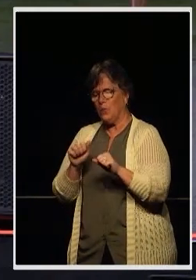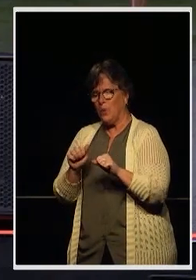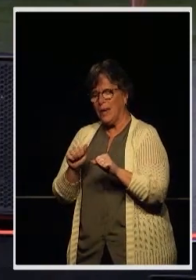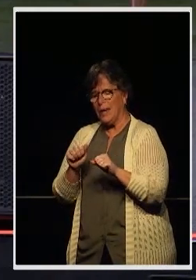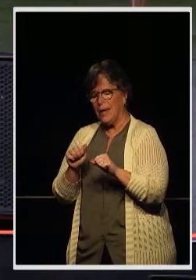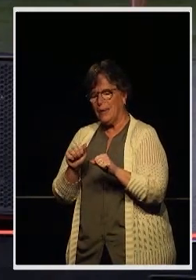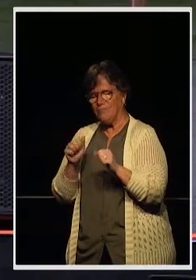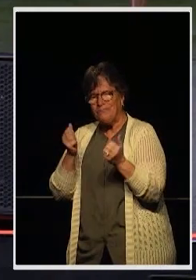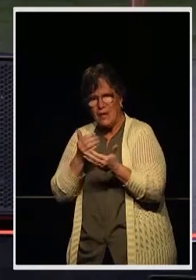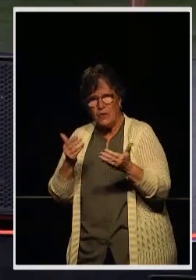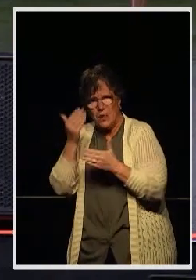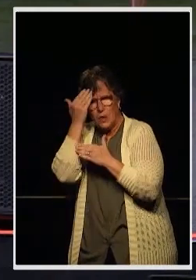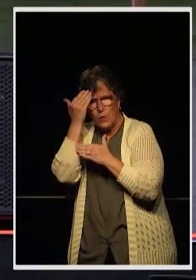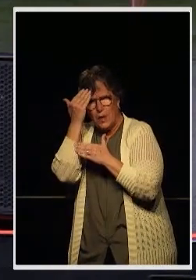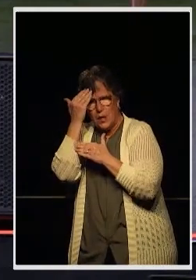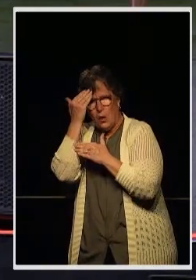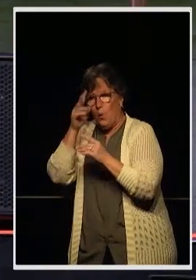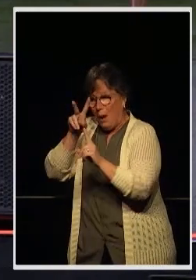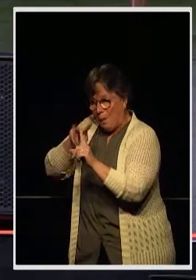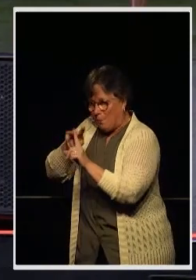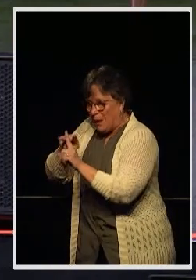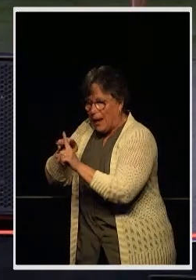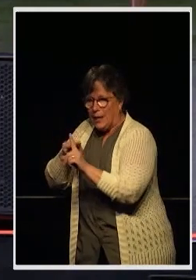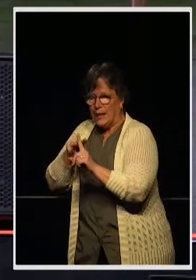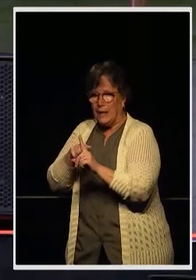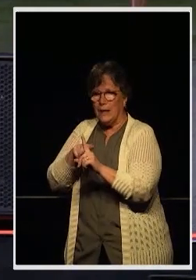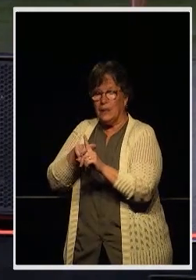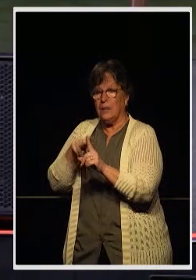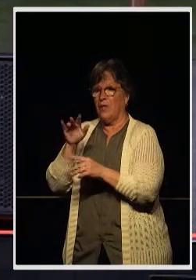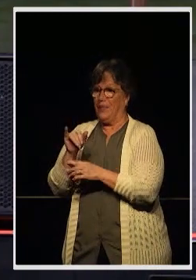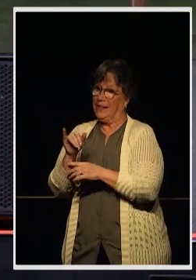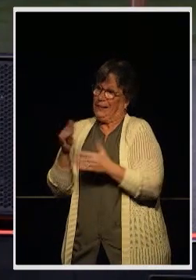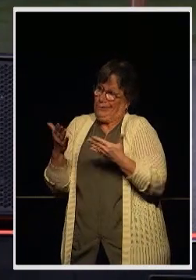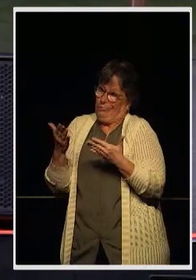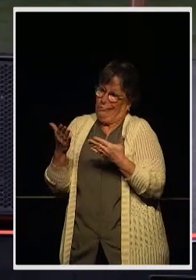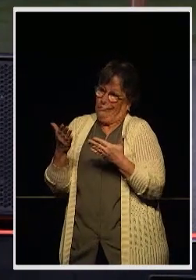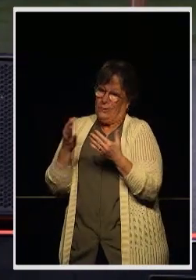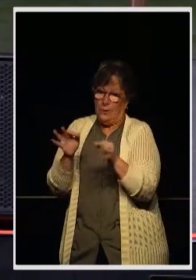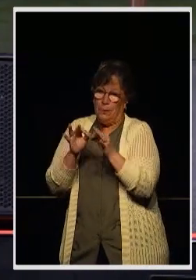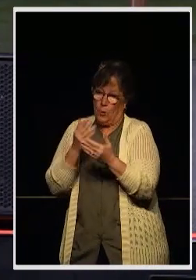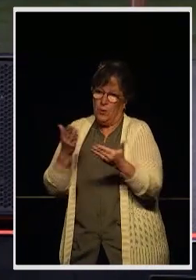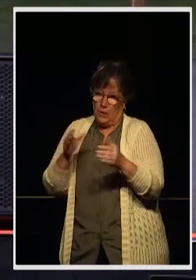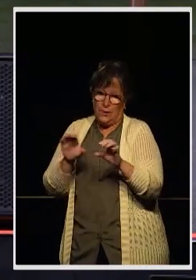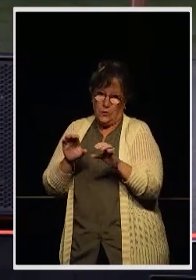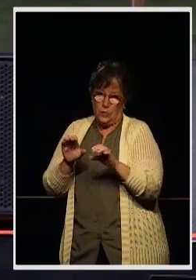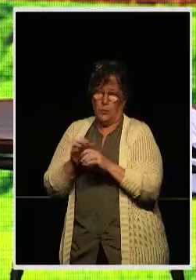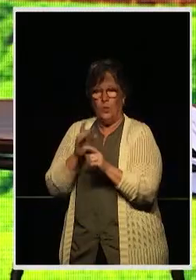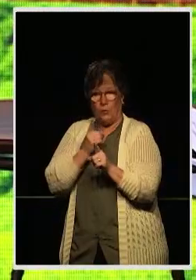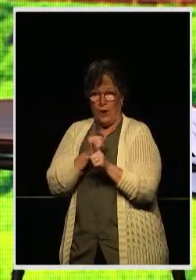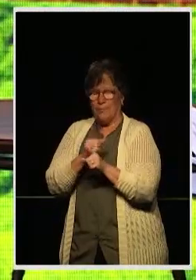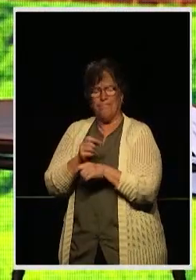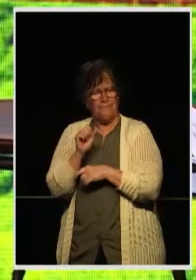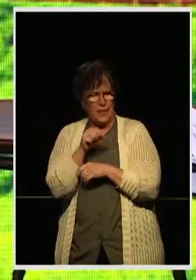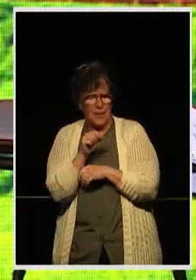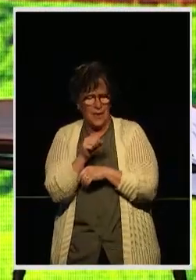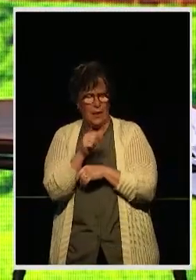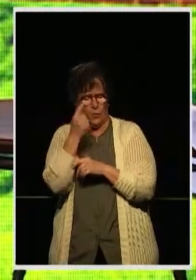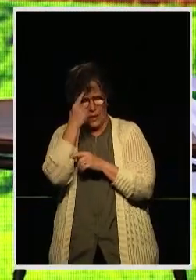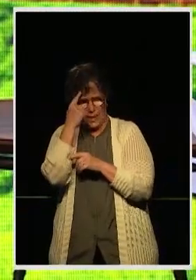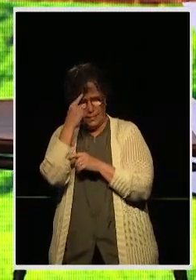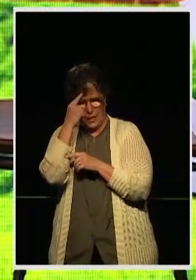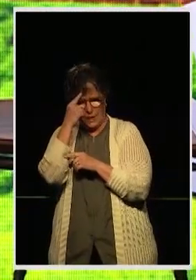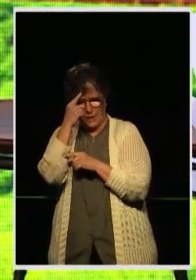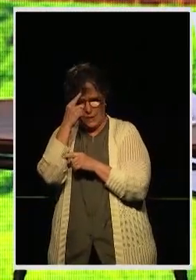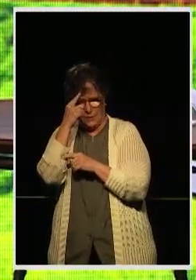we know and apply it? Because that's always the trick, right? Yeah. Well, I think the